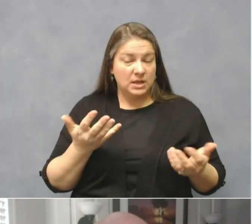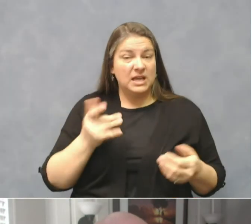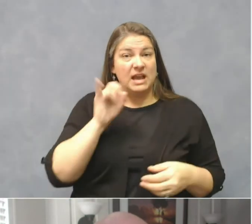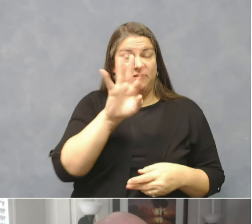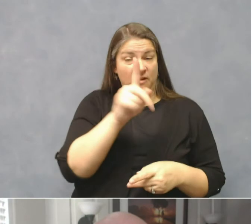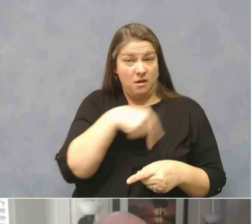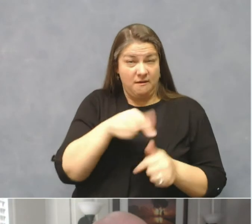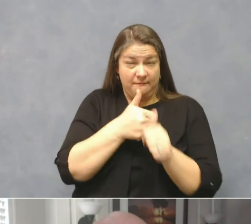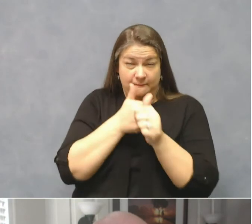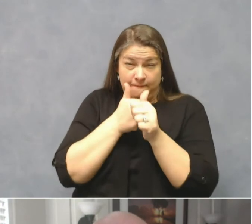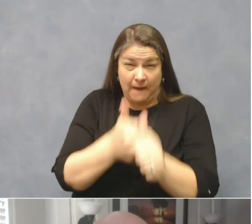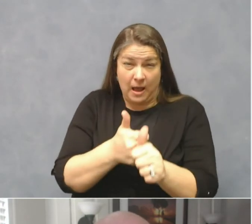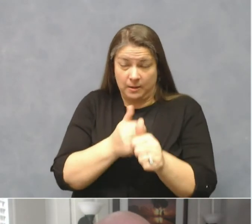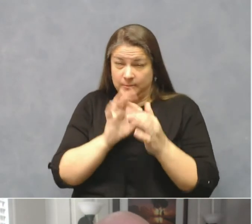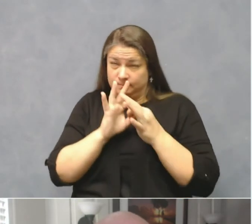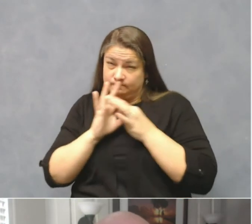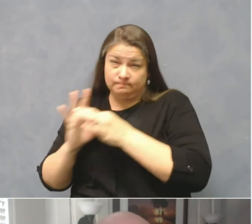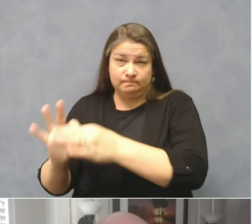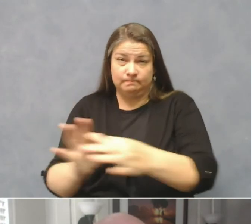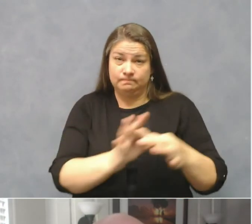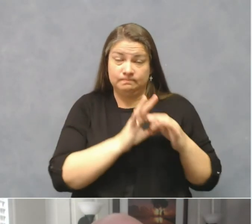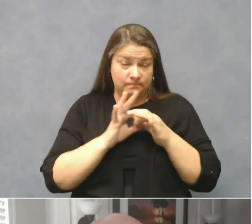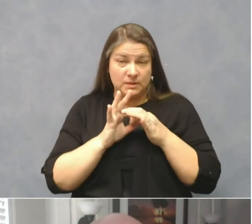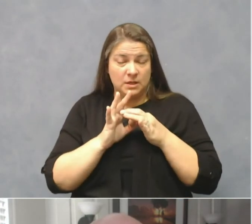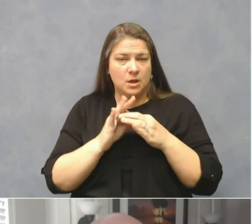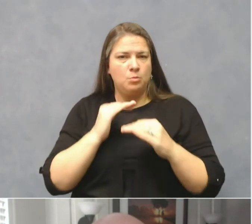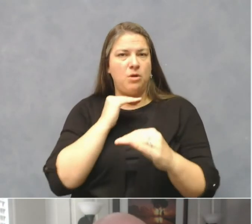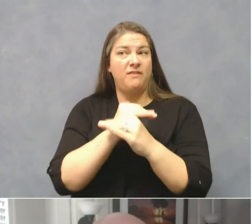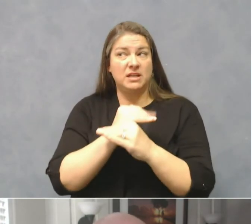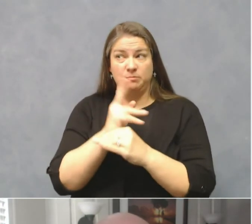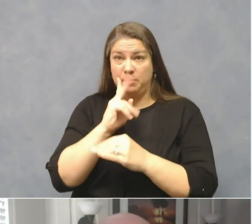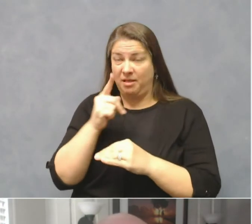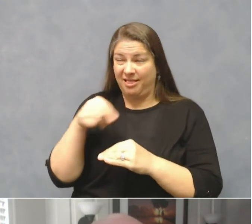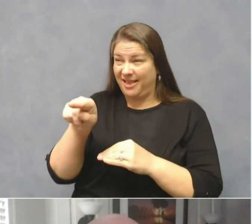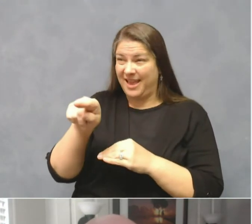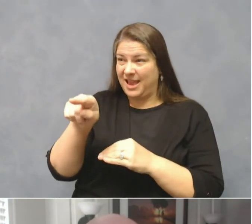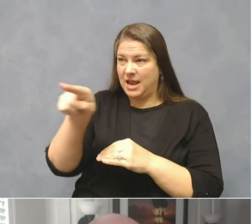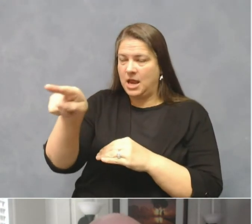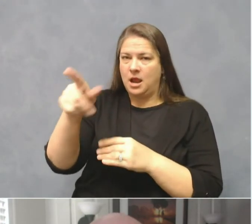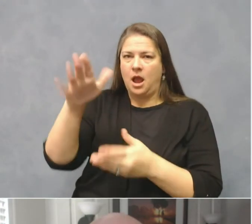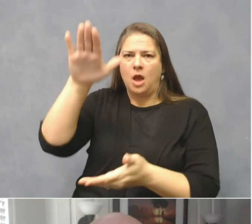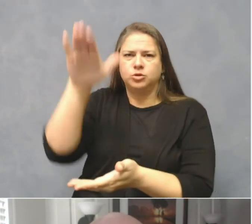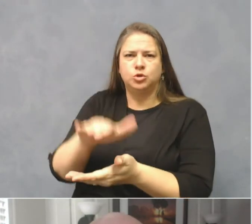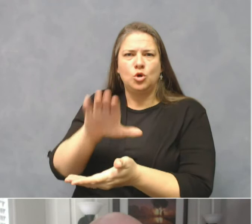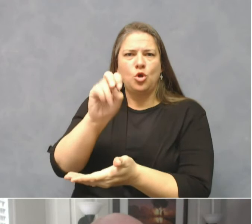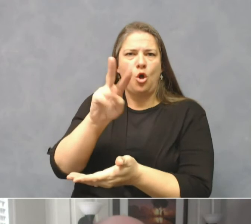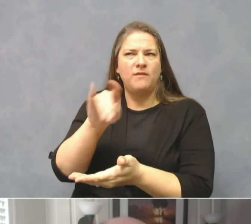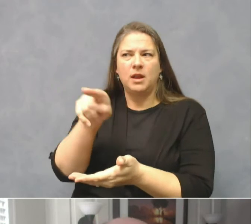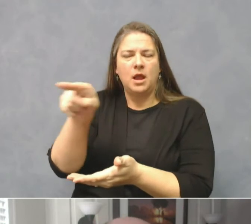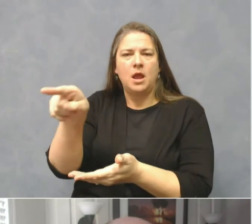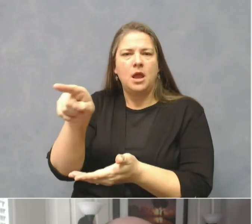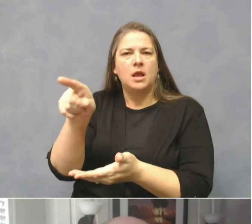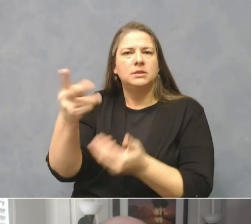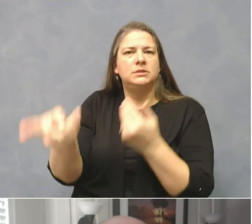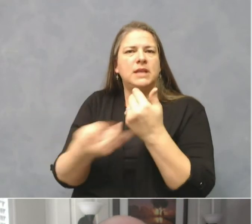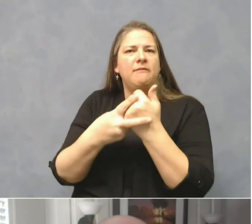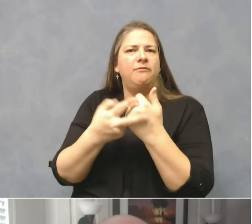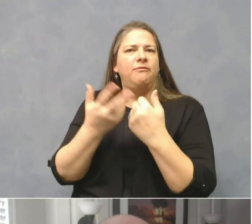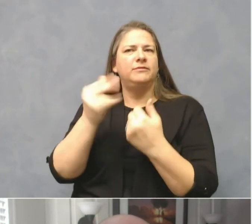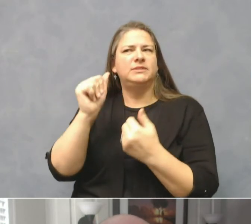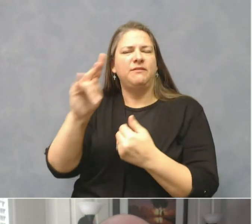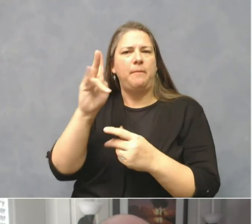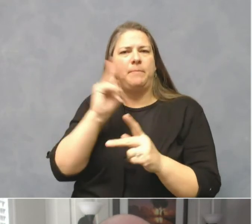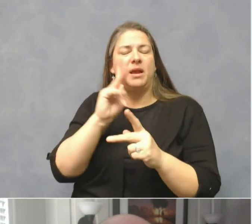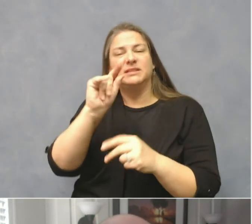being hospitalized over the next month and a half, you can prevent the health system from becoming overwhelmed. And they say here